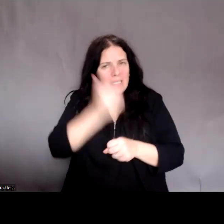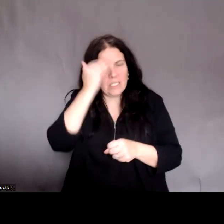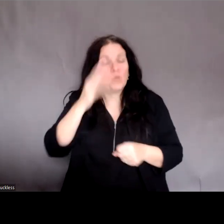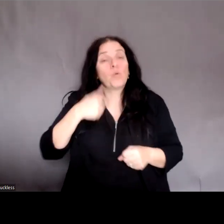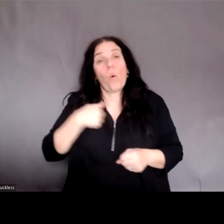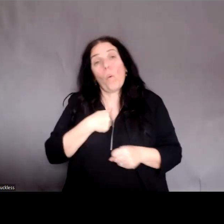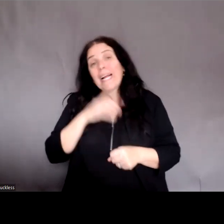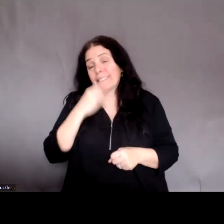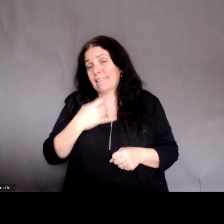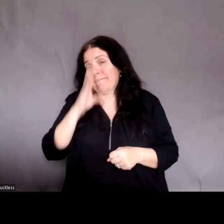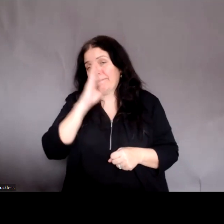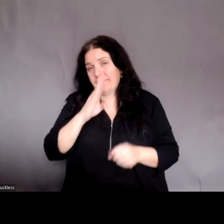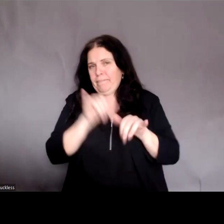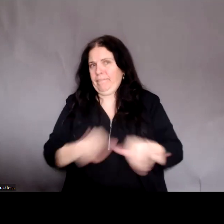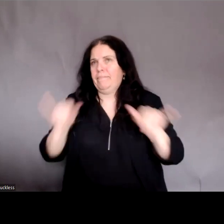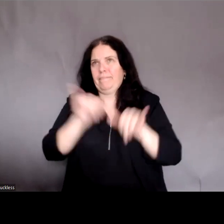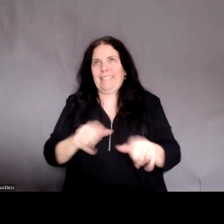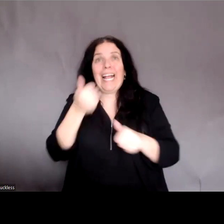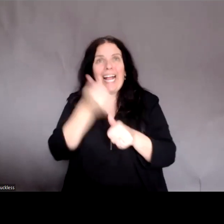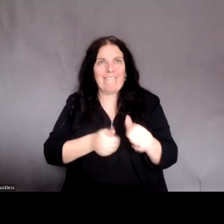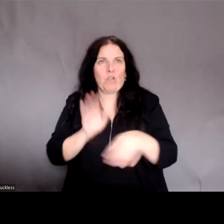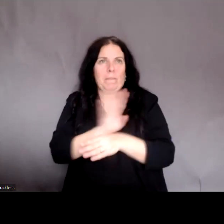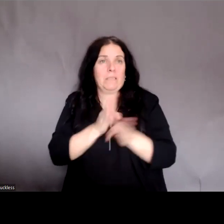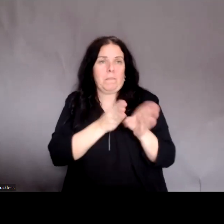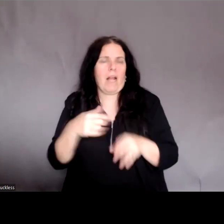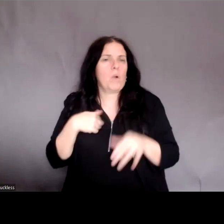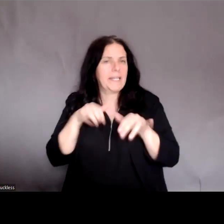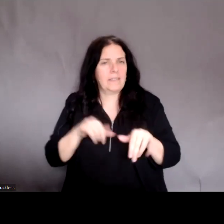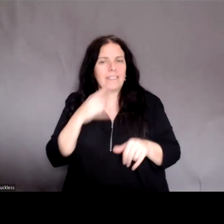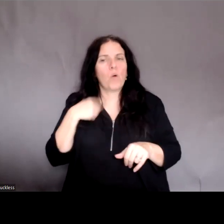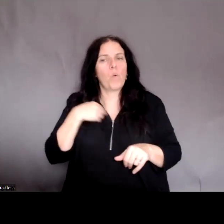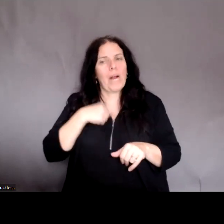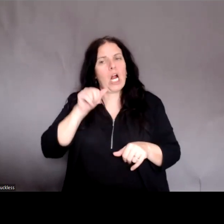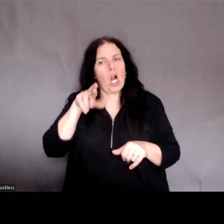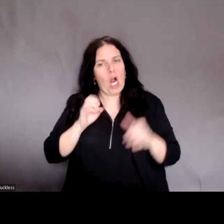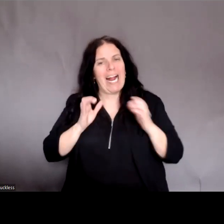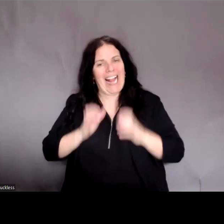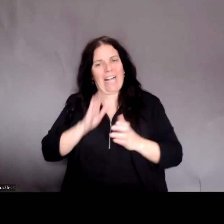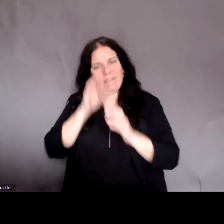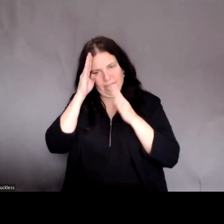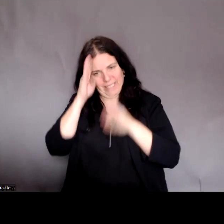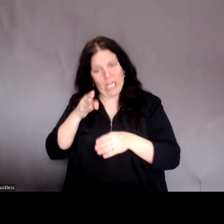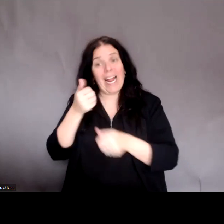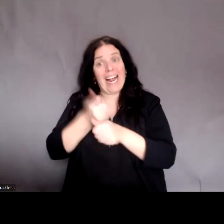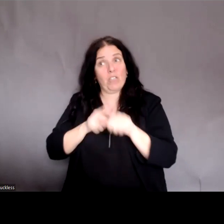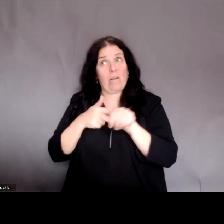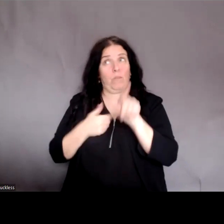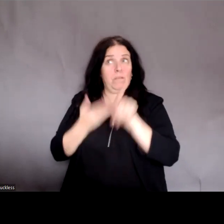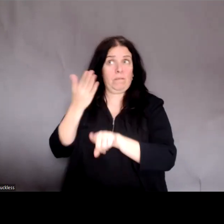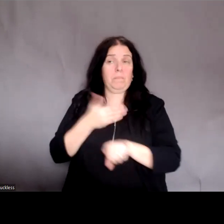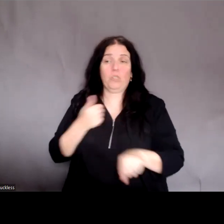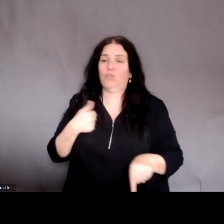tell always in every business plan that we do to the ministry, we